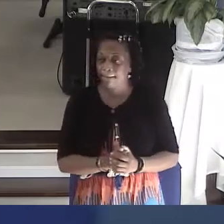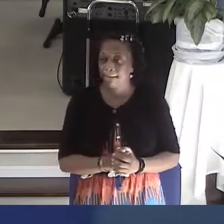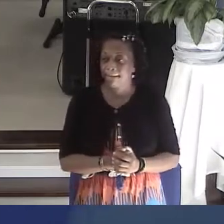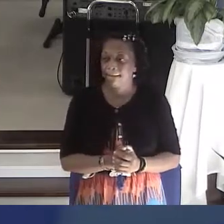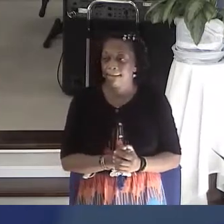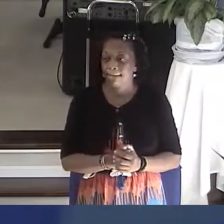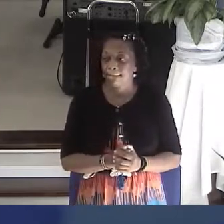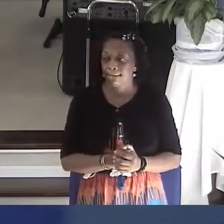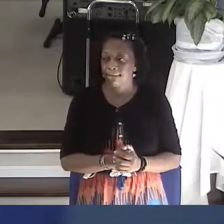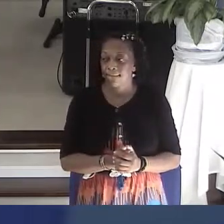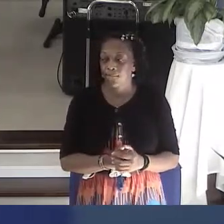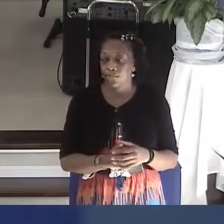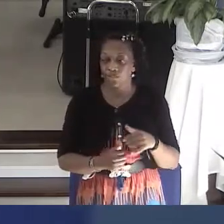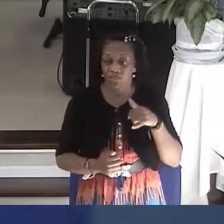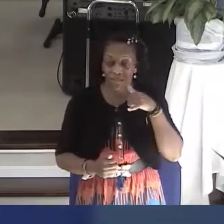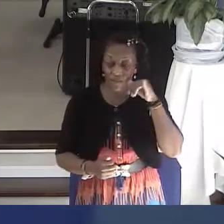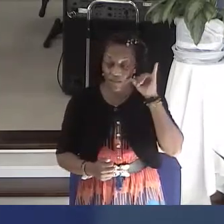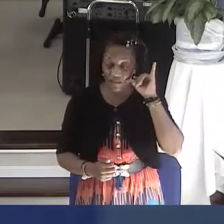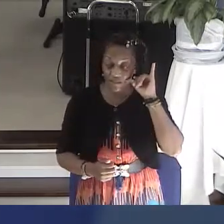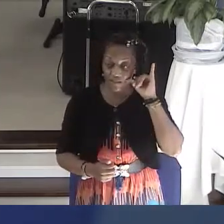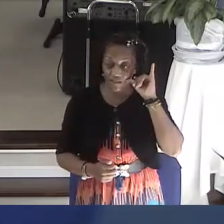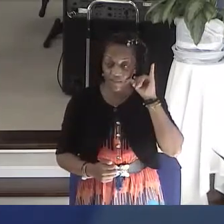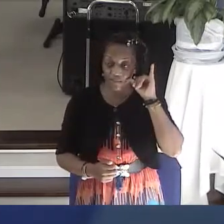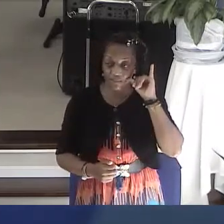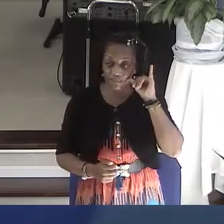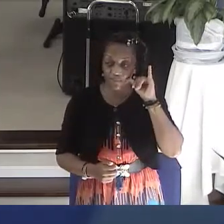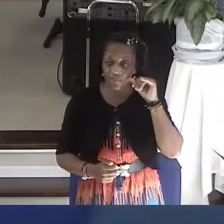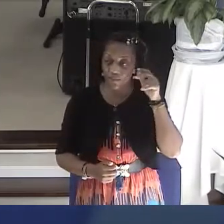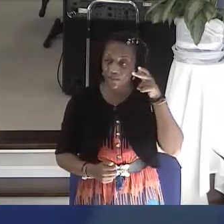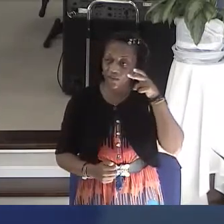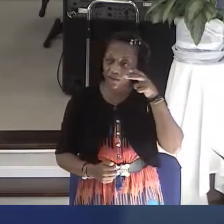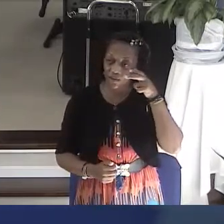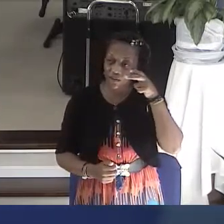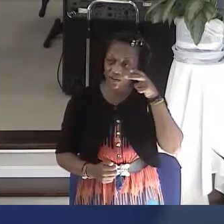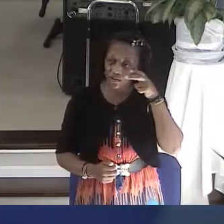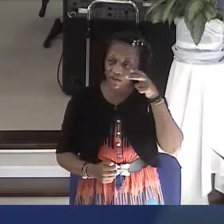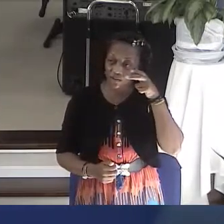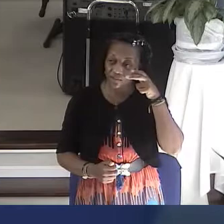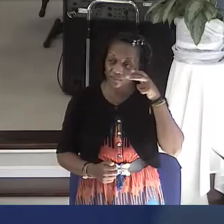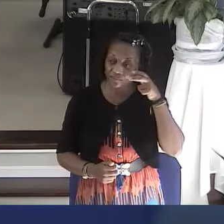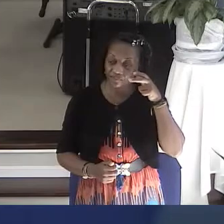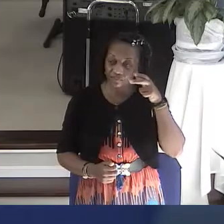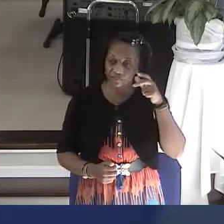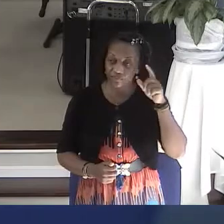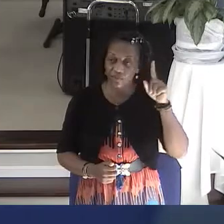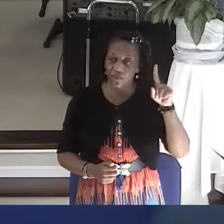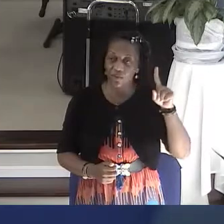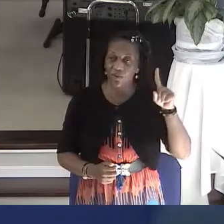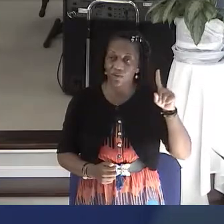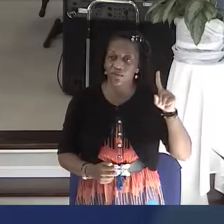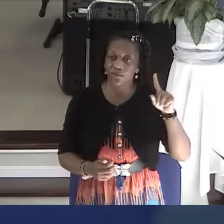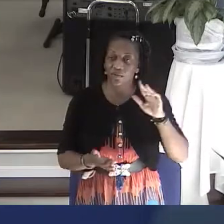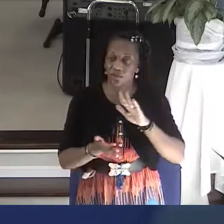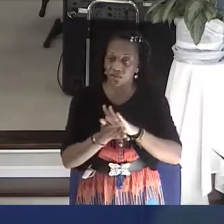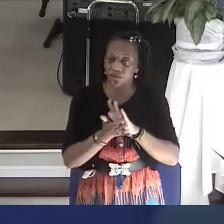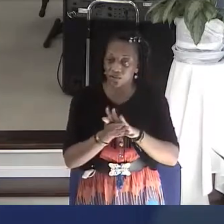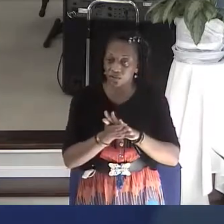Just yesterday, I got the news that one of my classmates,